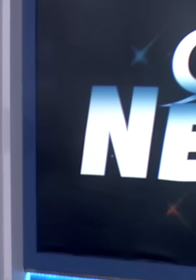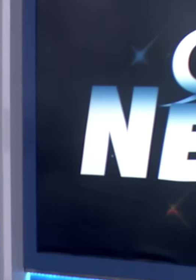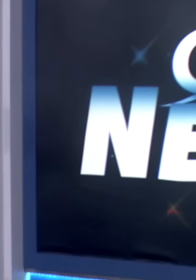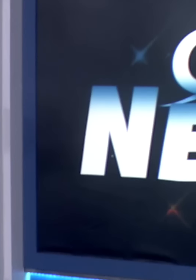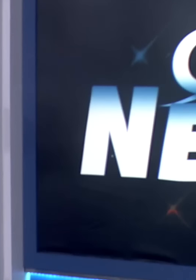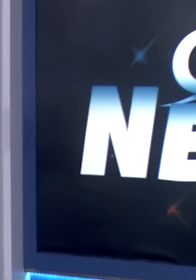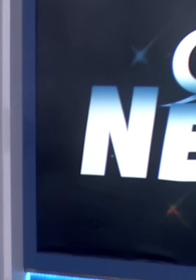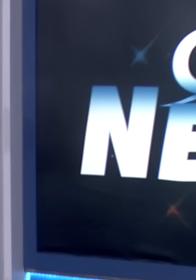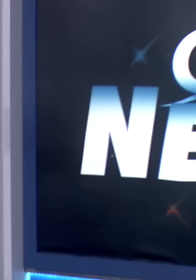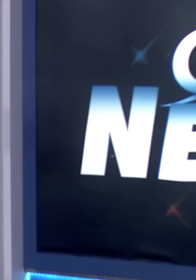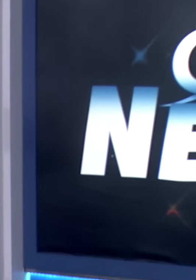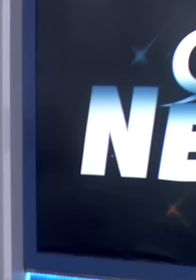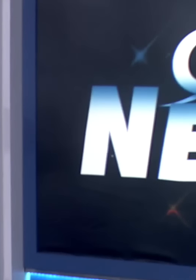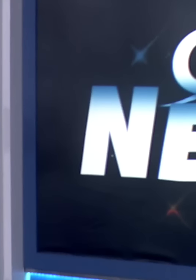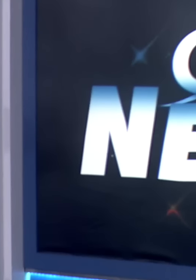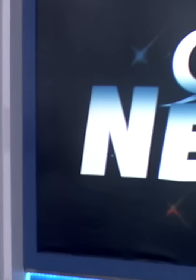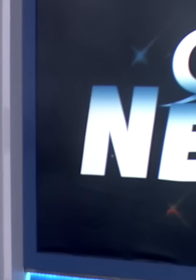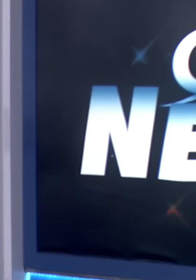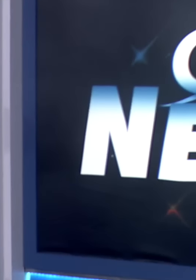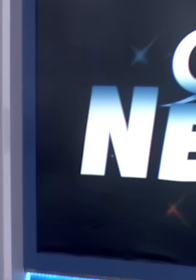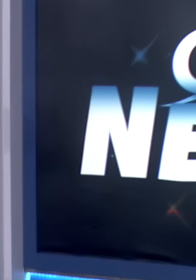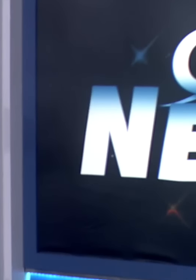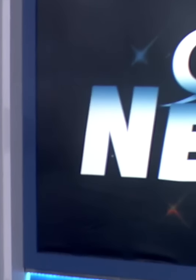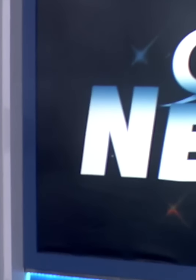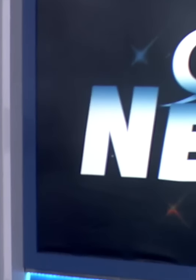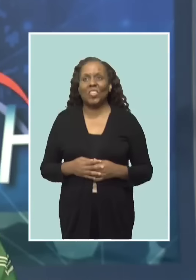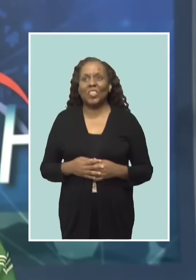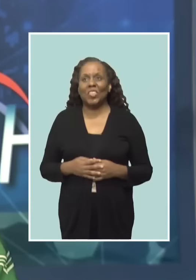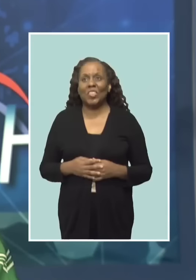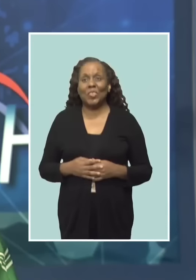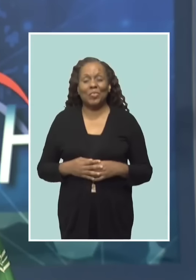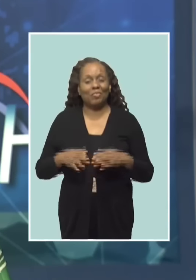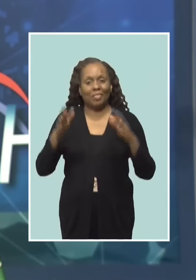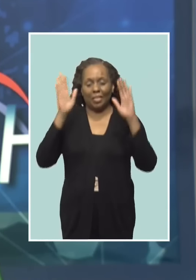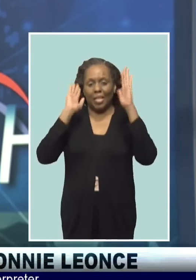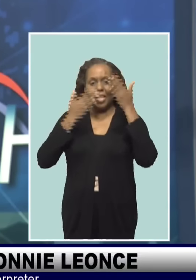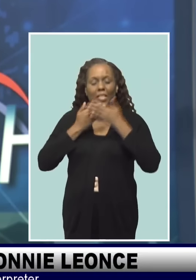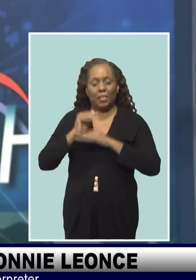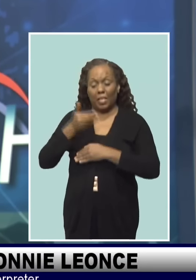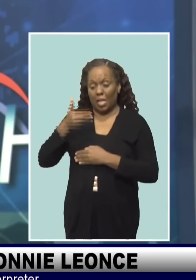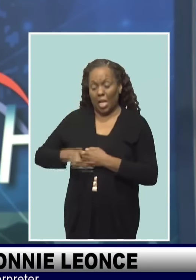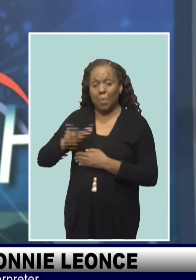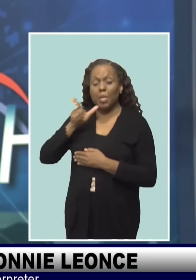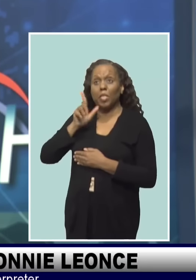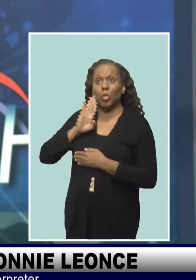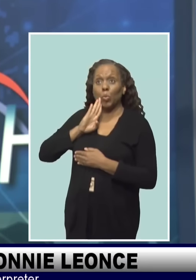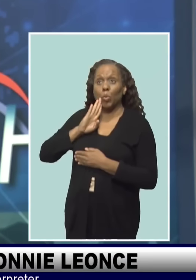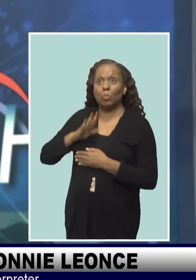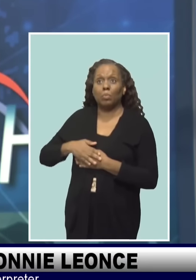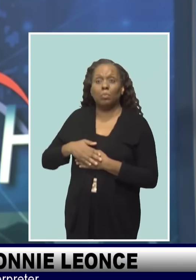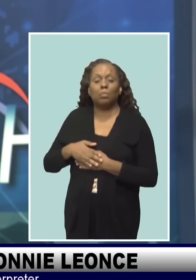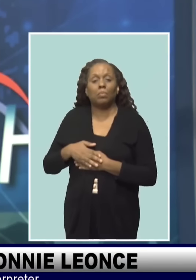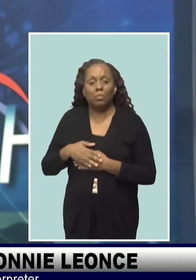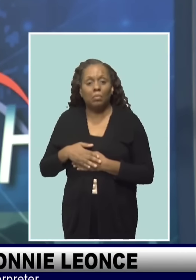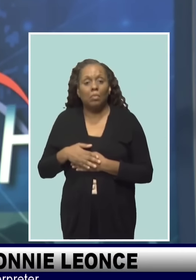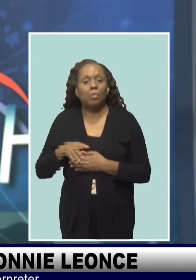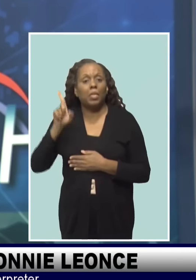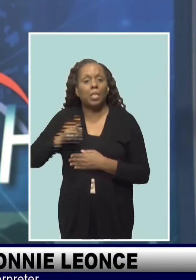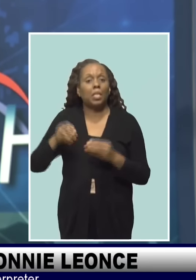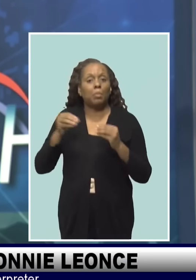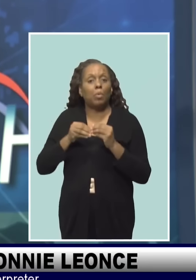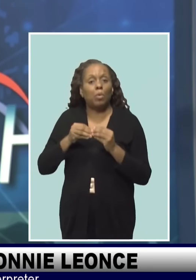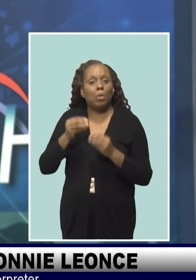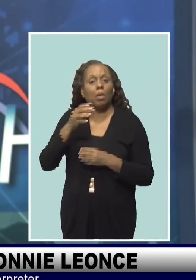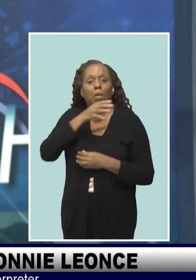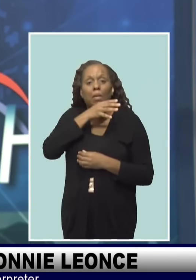Very good evening to you. I'm Lisa Broome. Thank you so much for tuning in. In our top story tonight, more small chicken farmers are needed.